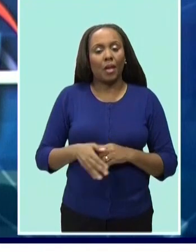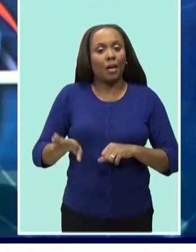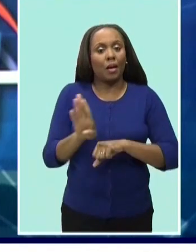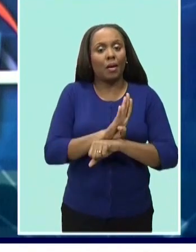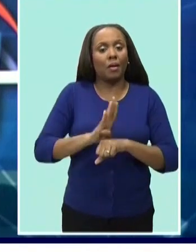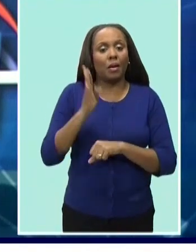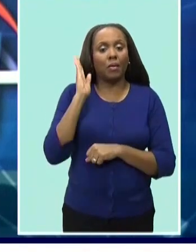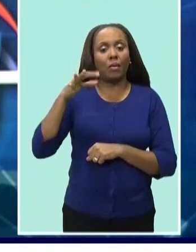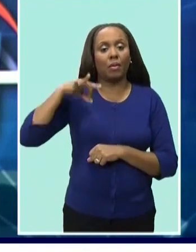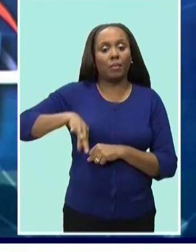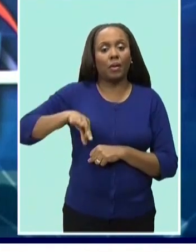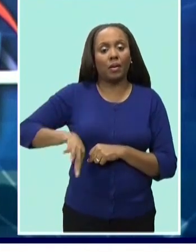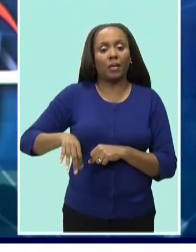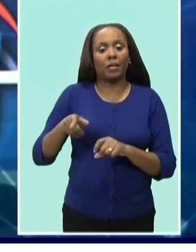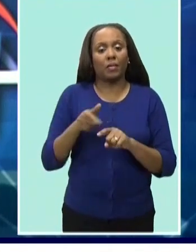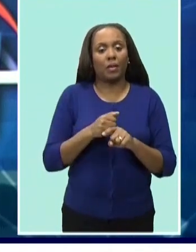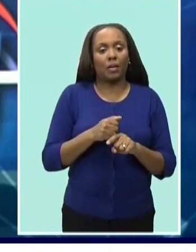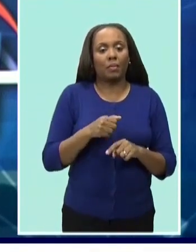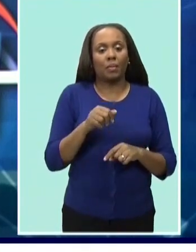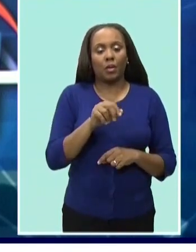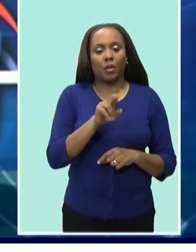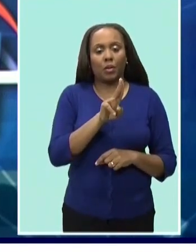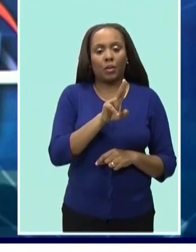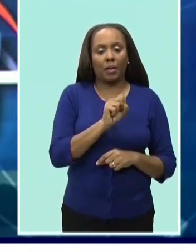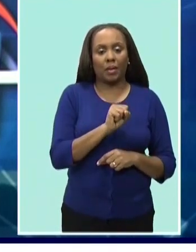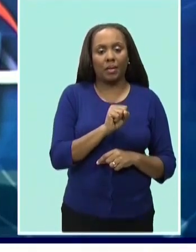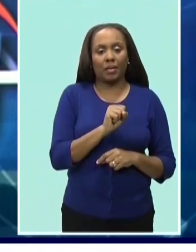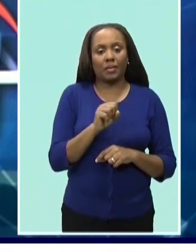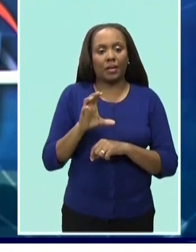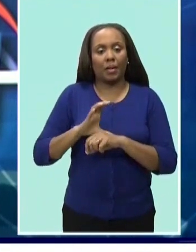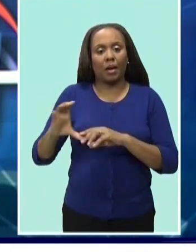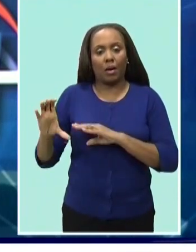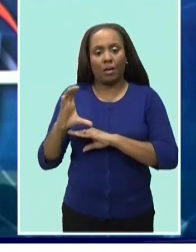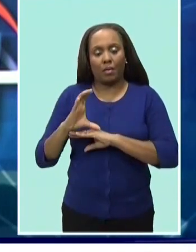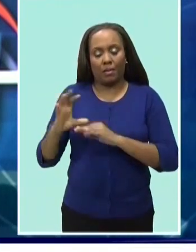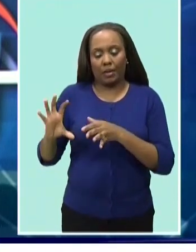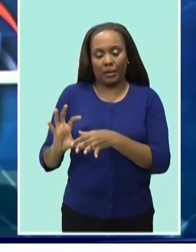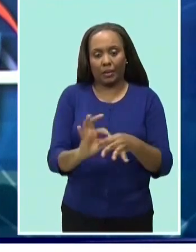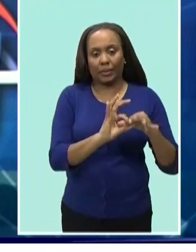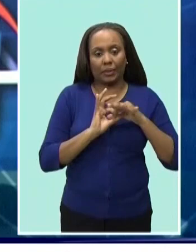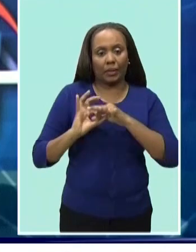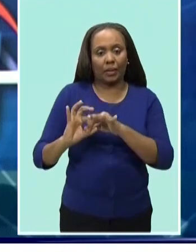stands to benefit from the U.S. Caribbean Resilience Partnership. The partnership is a new collaborative